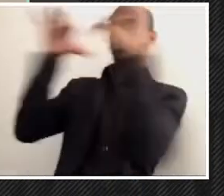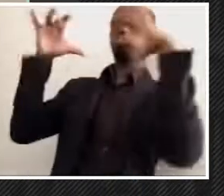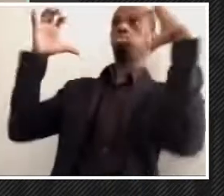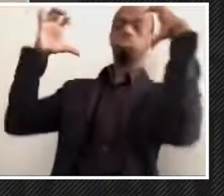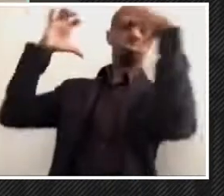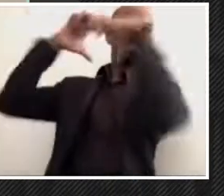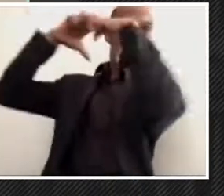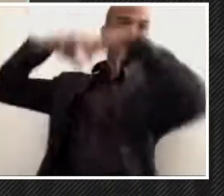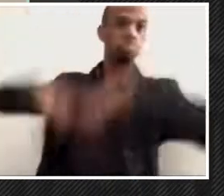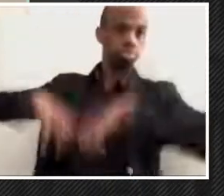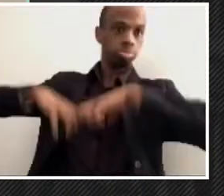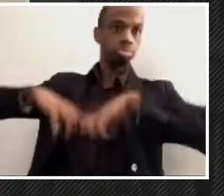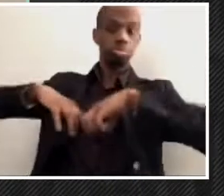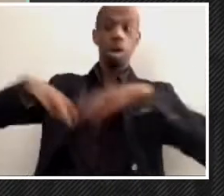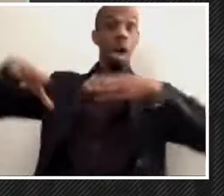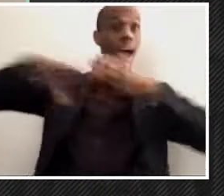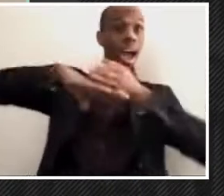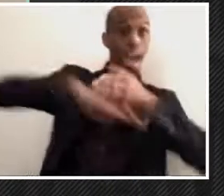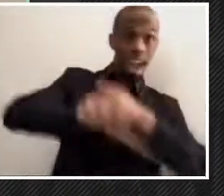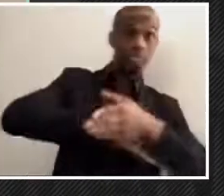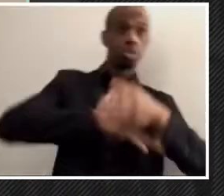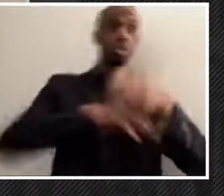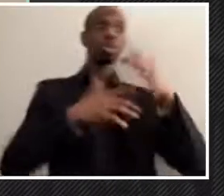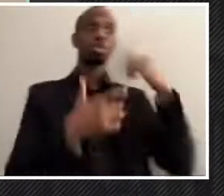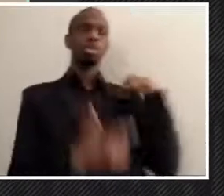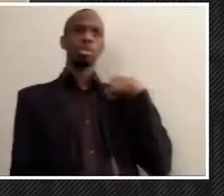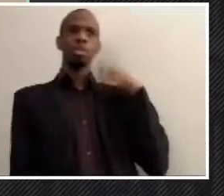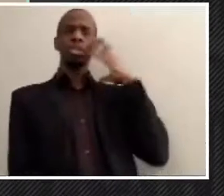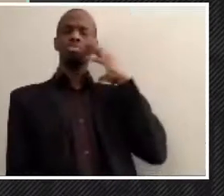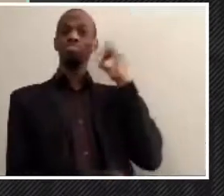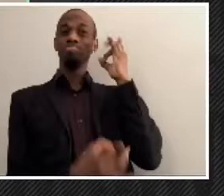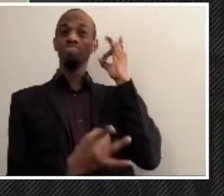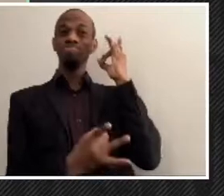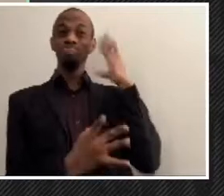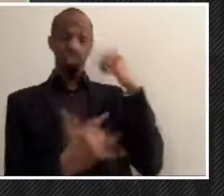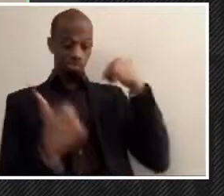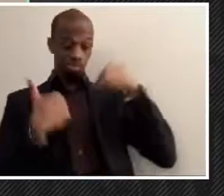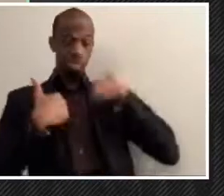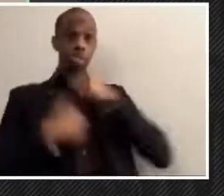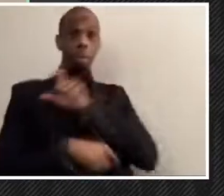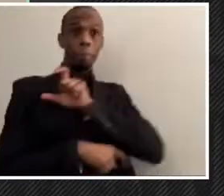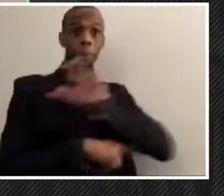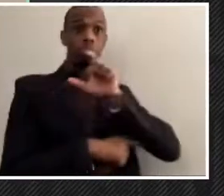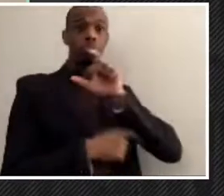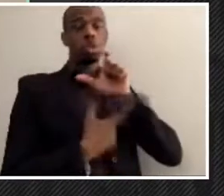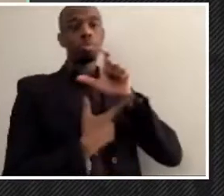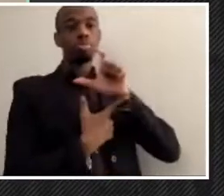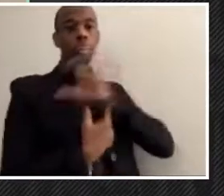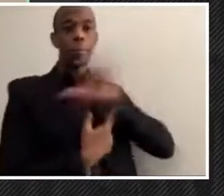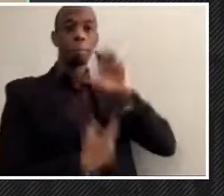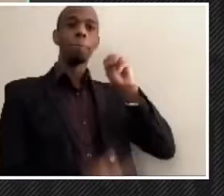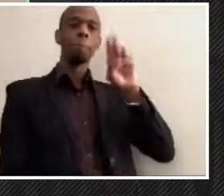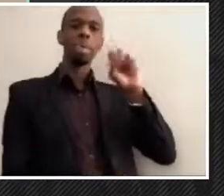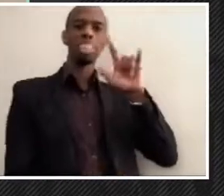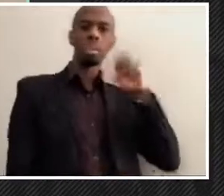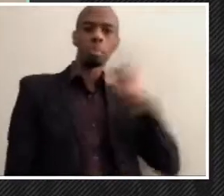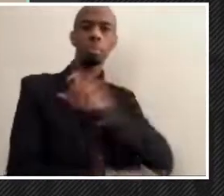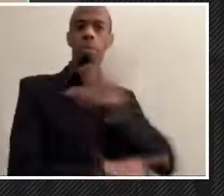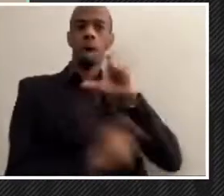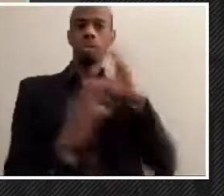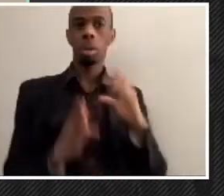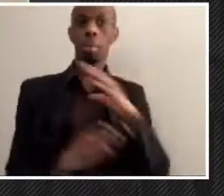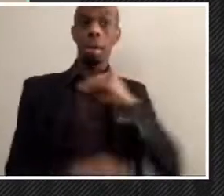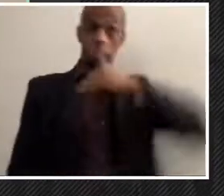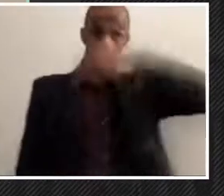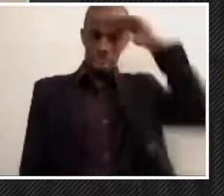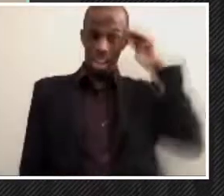a private white institution gave me a lot of privilege and opportunity. And I often reckon about this. Before I came to the